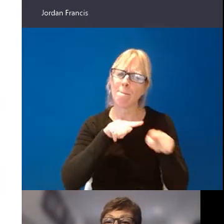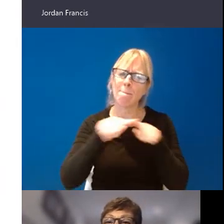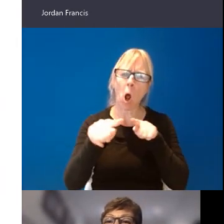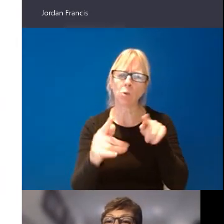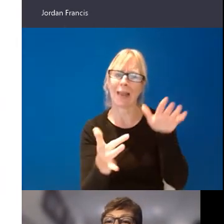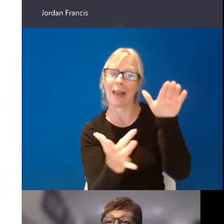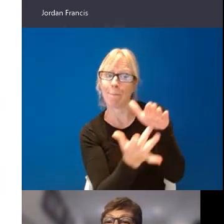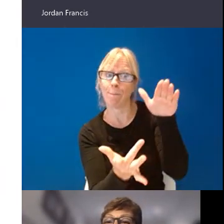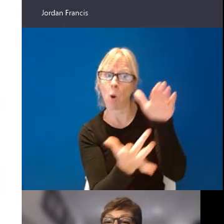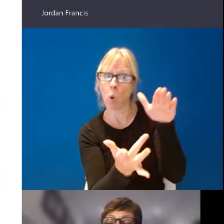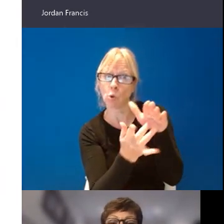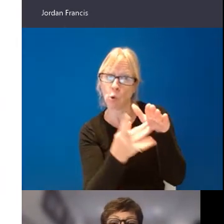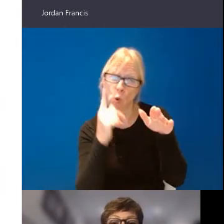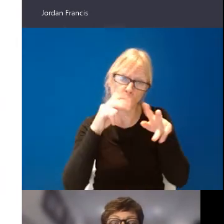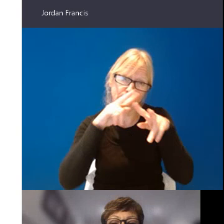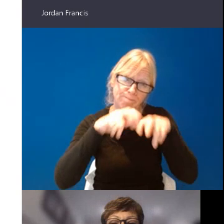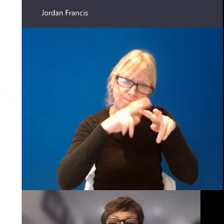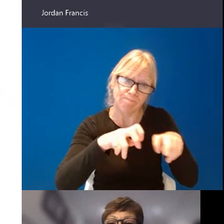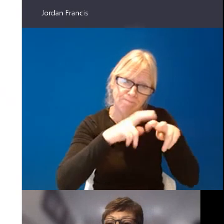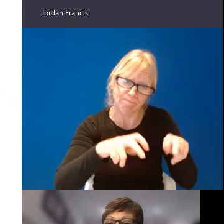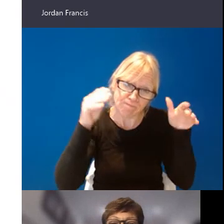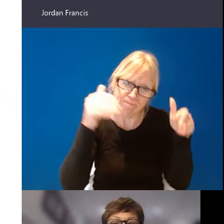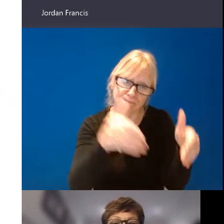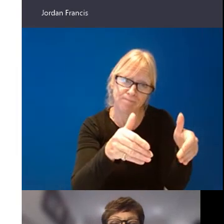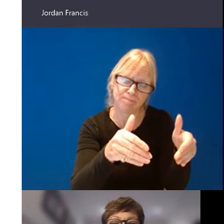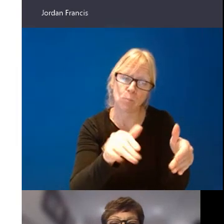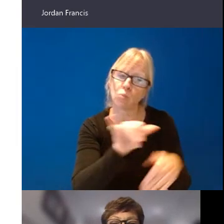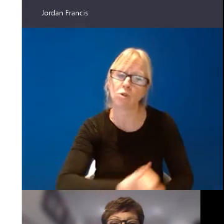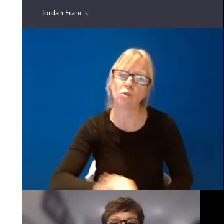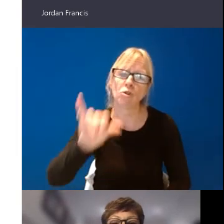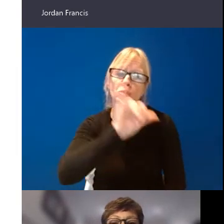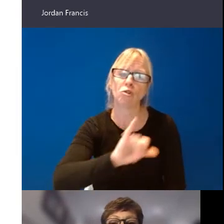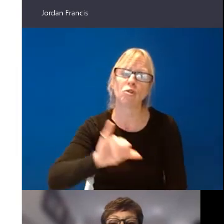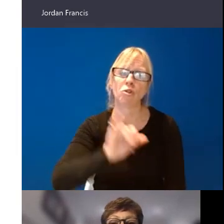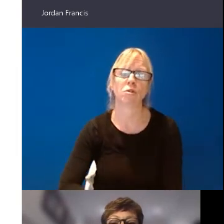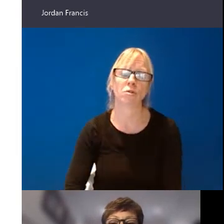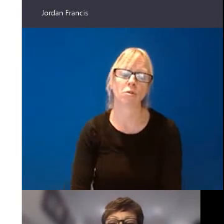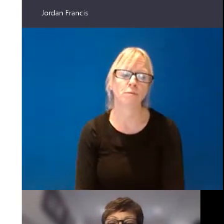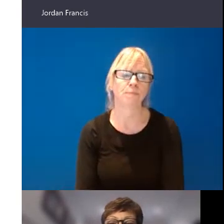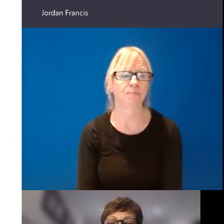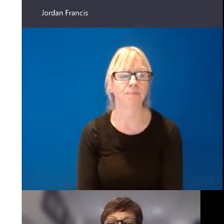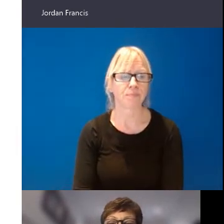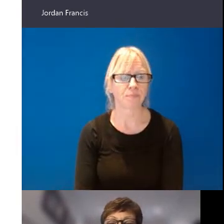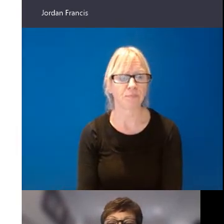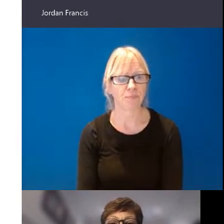the most important issues.